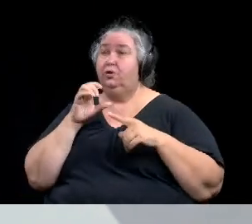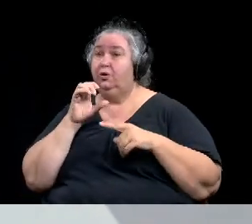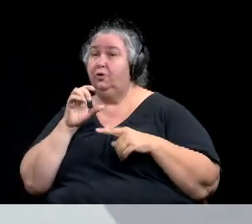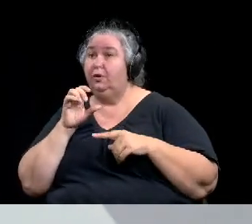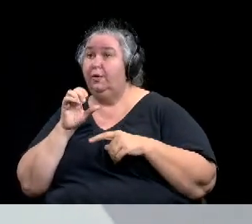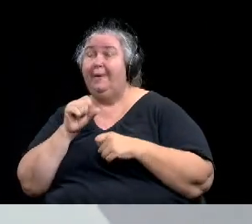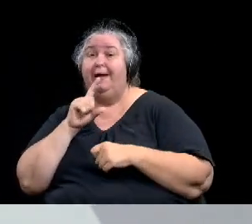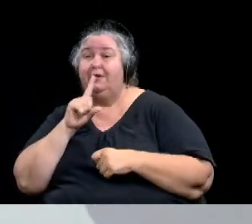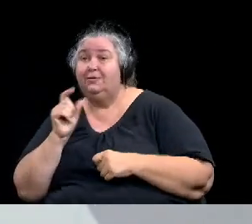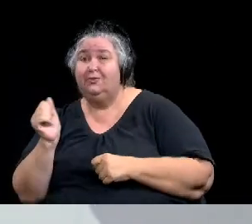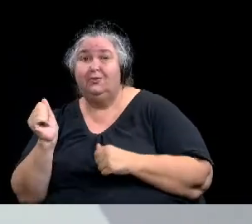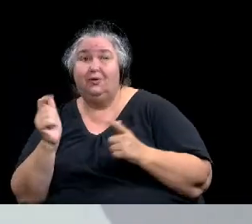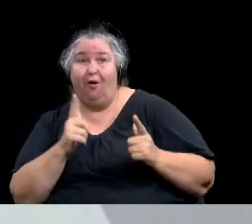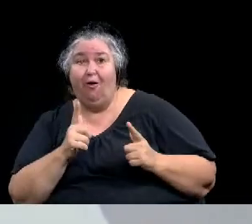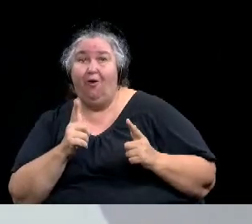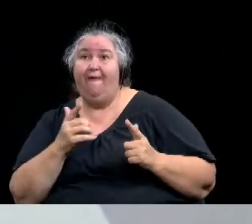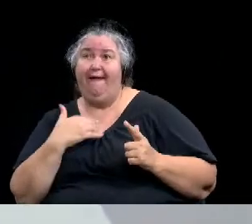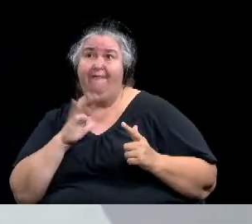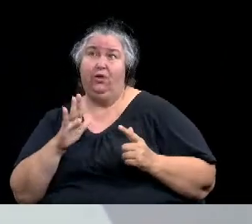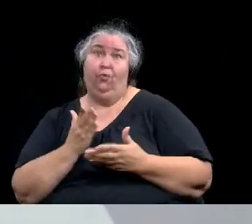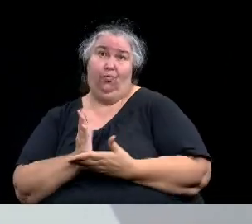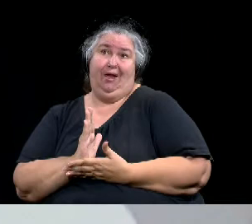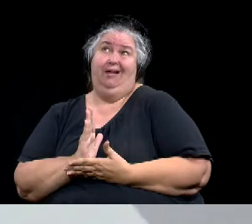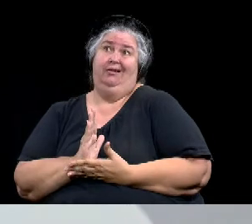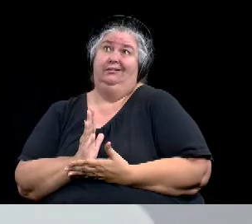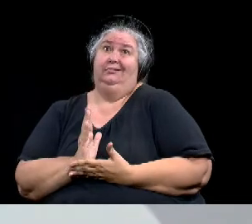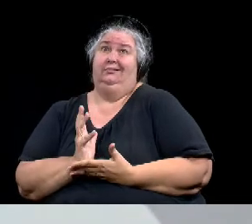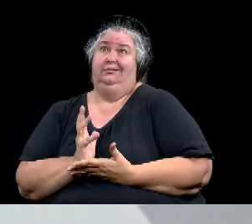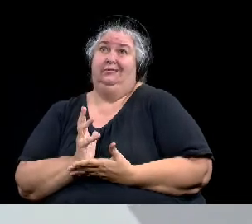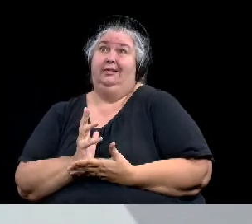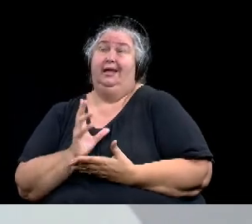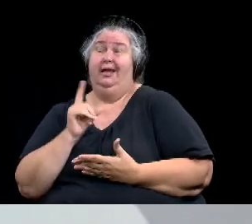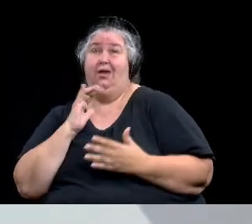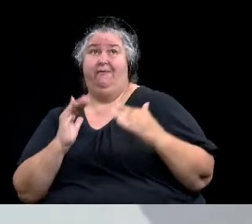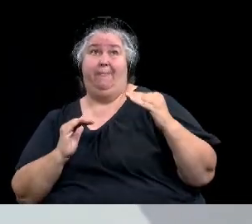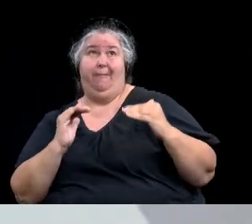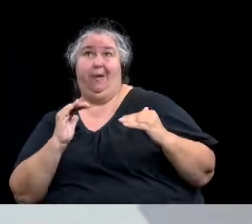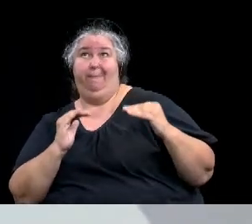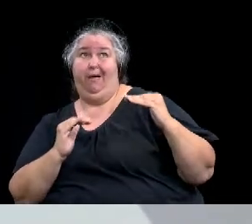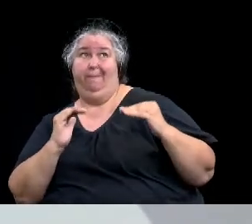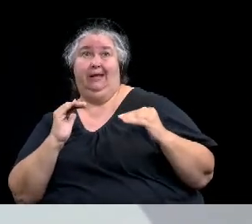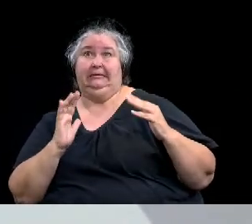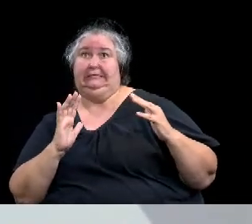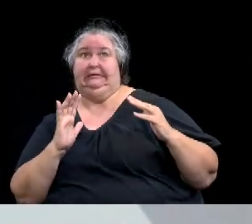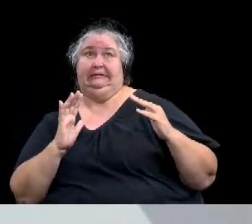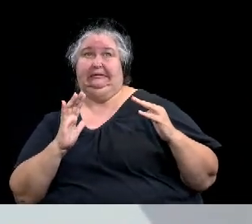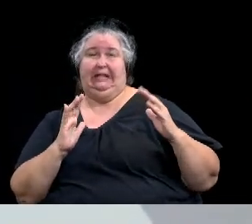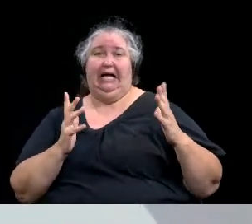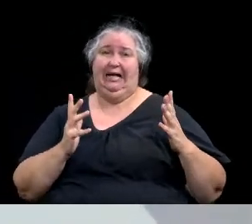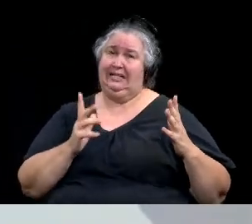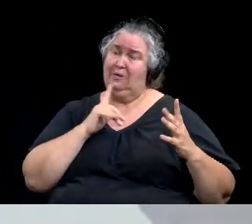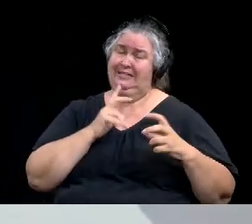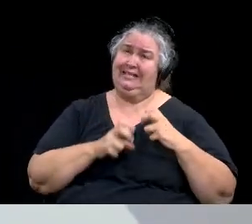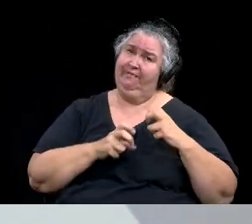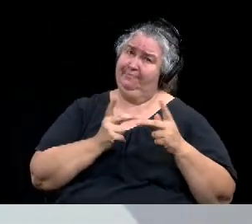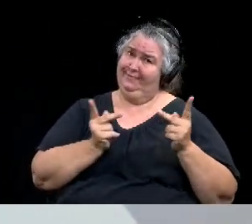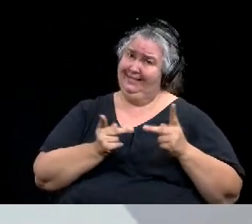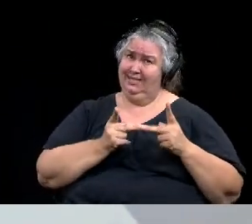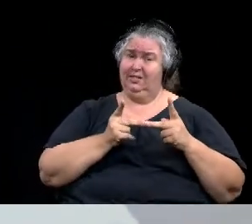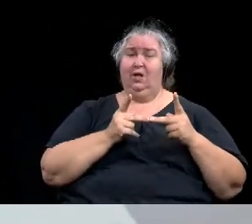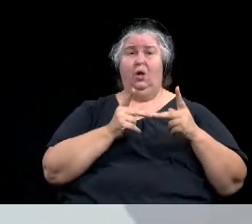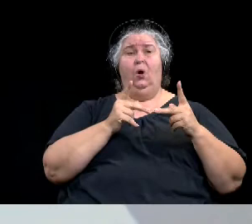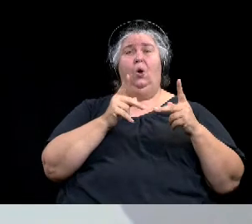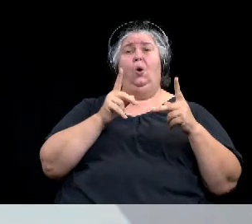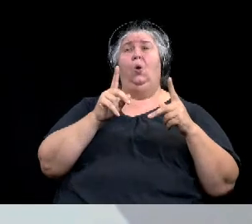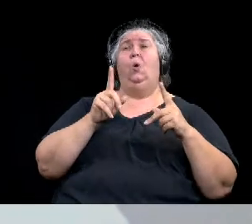individual liberties, and there's a balancing act there. I think when you come at it as